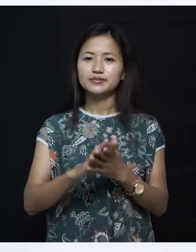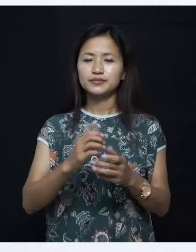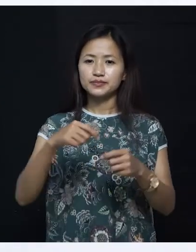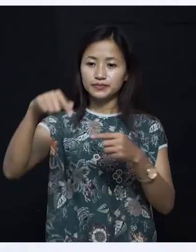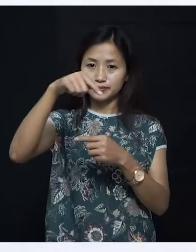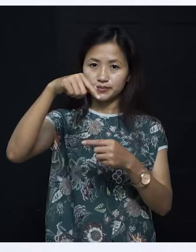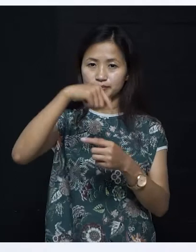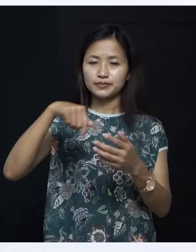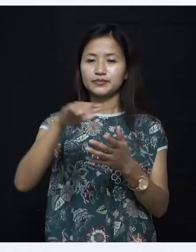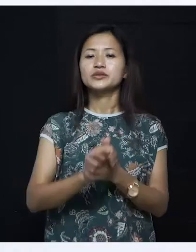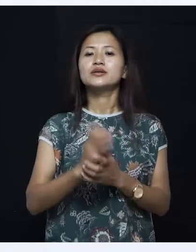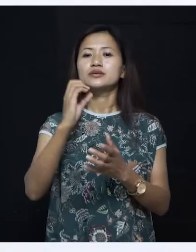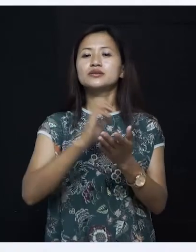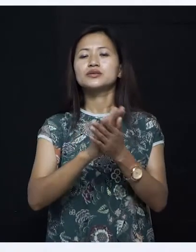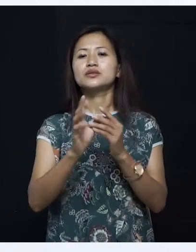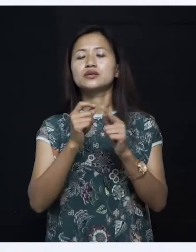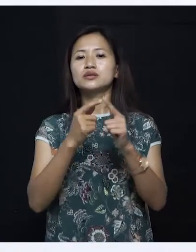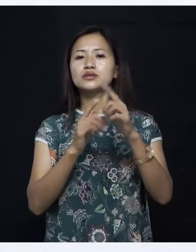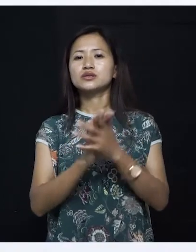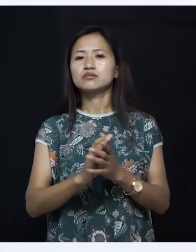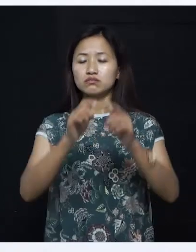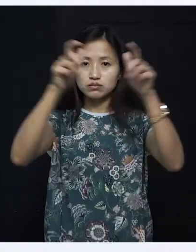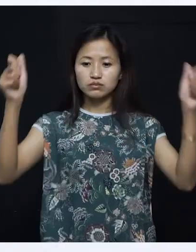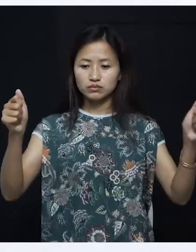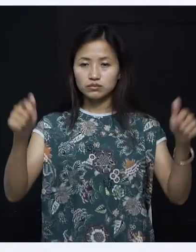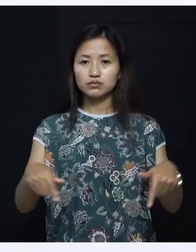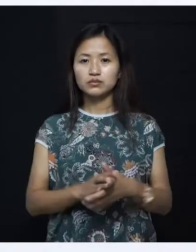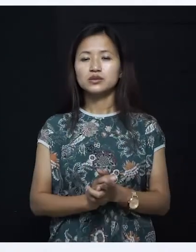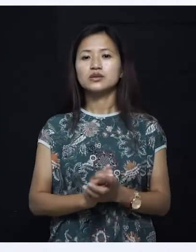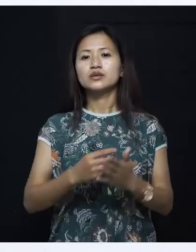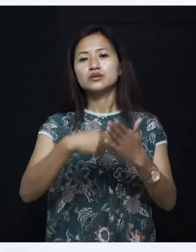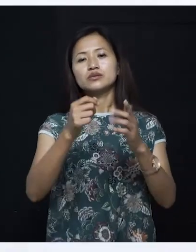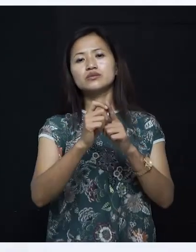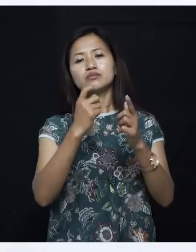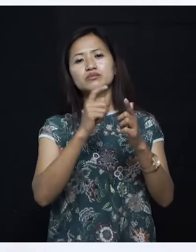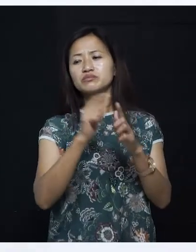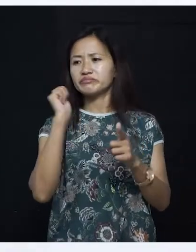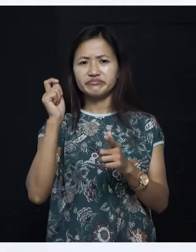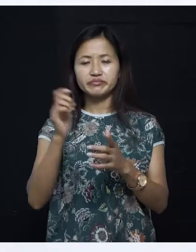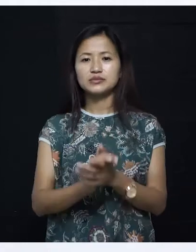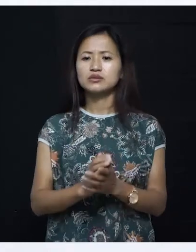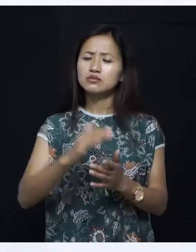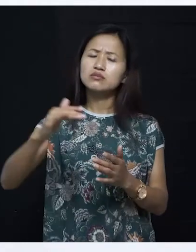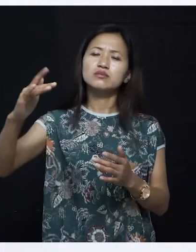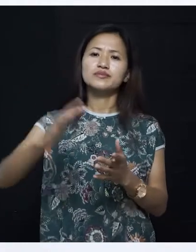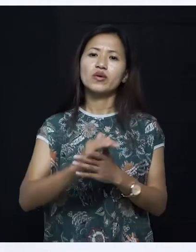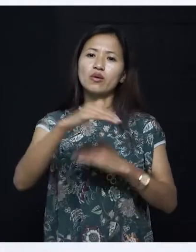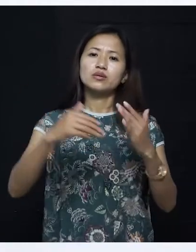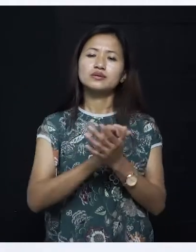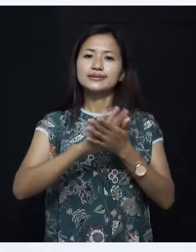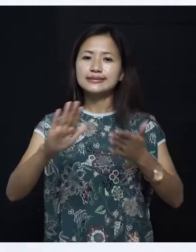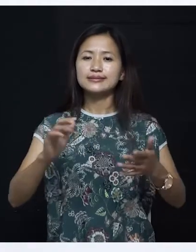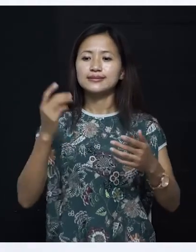this thing, chart, isn't it? Which we use, or students use in order to do your project and so on. So all these can be